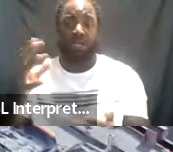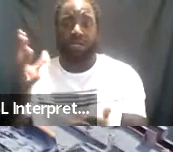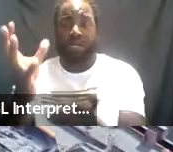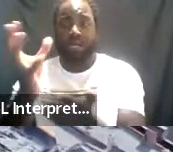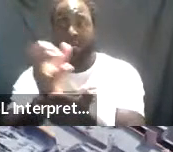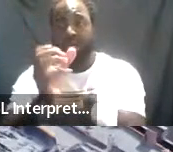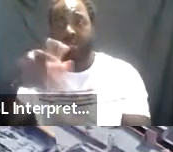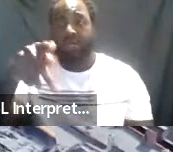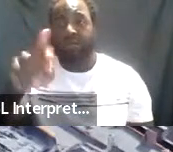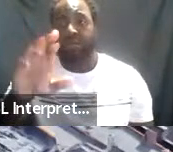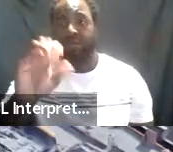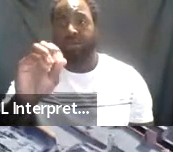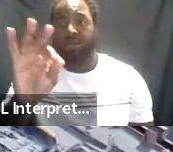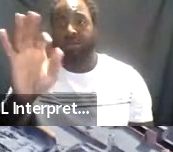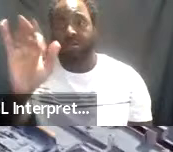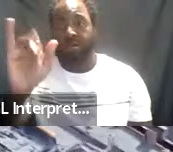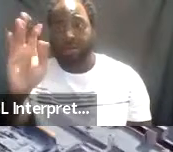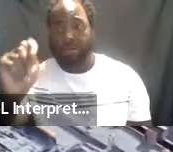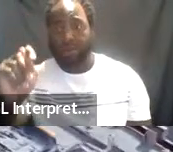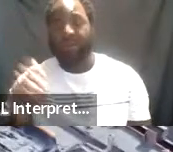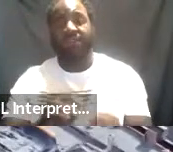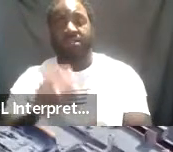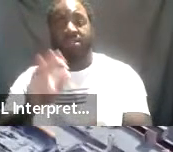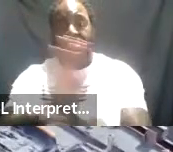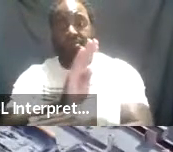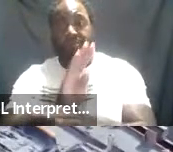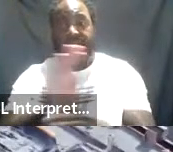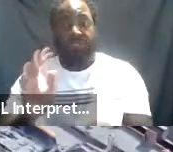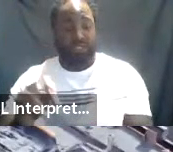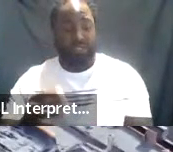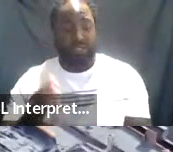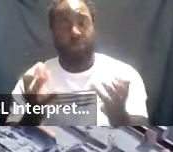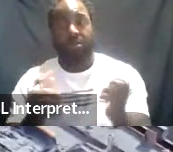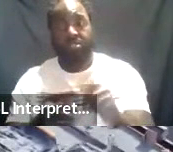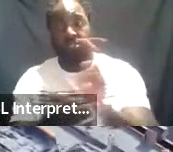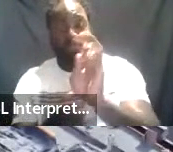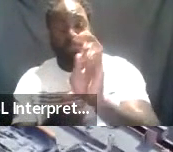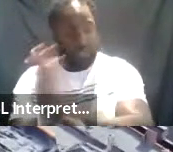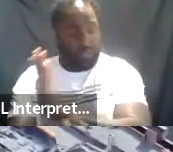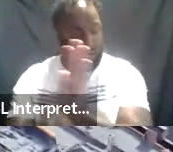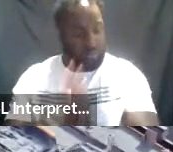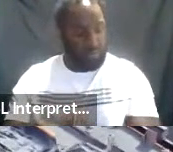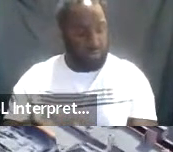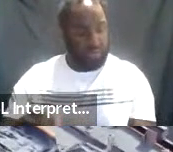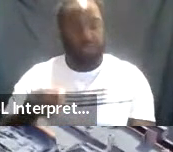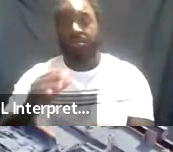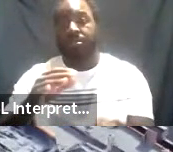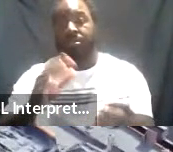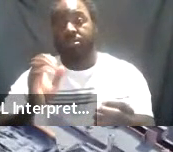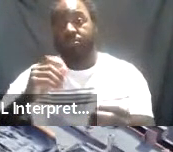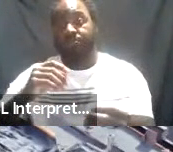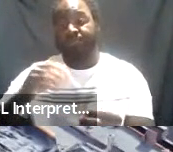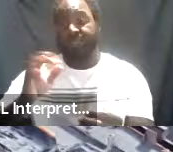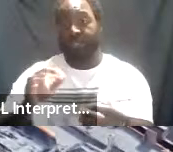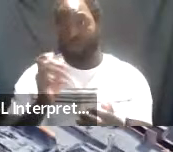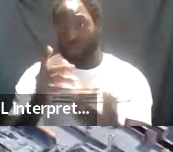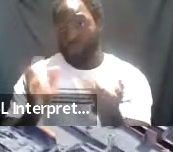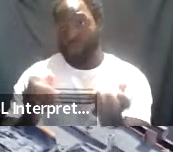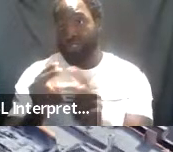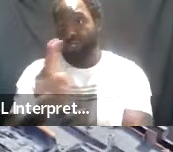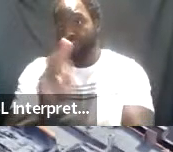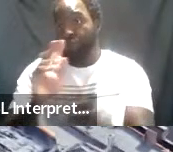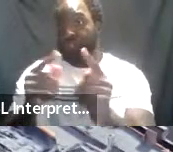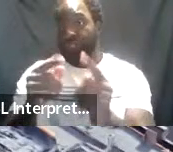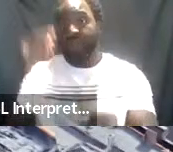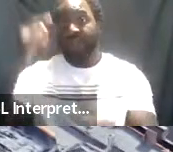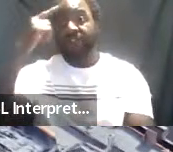housing. Well, you'd quickly find out that the zoning regulations we have to facilitate adaptive